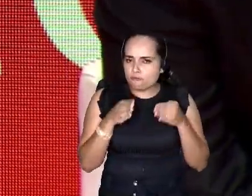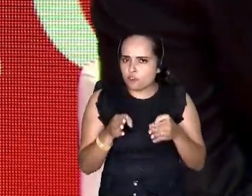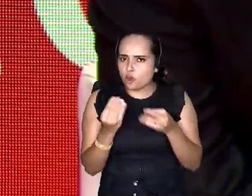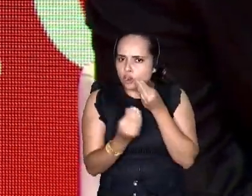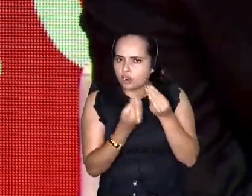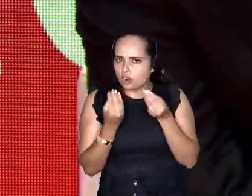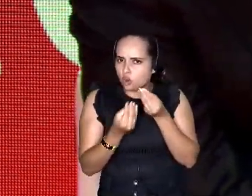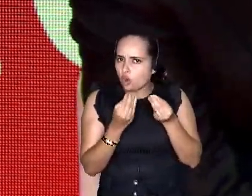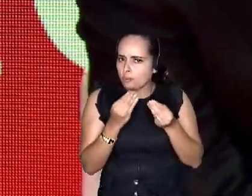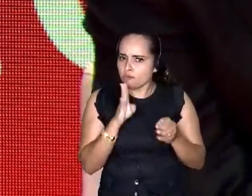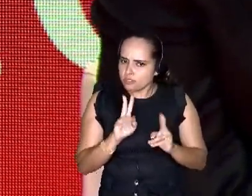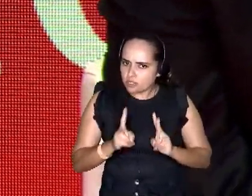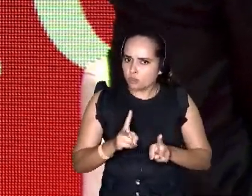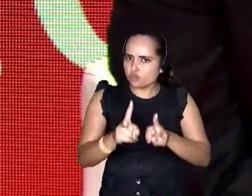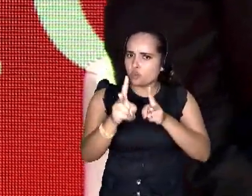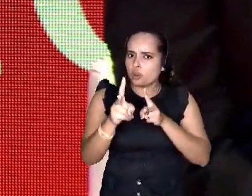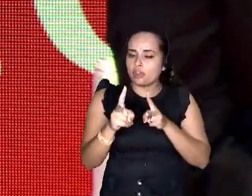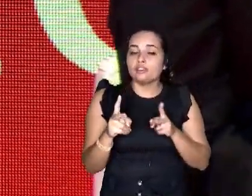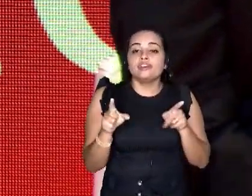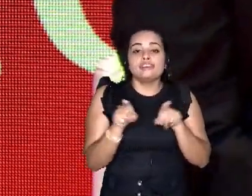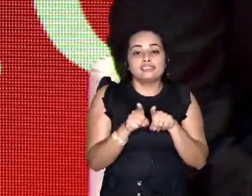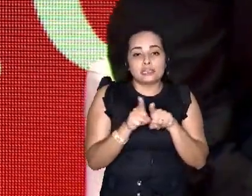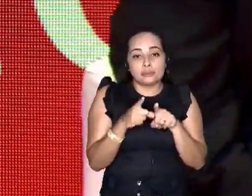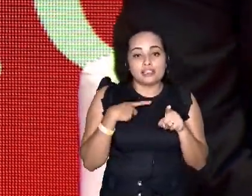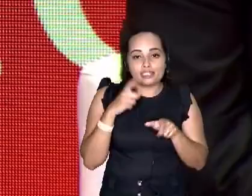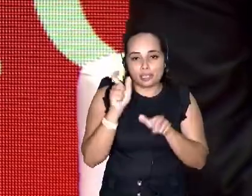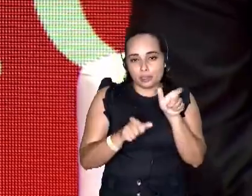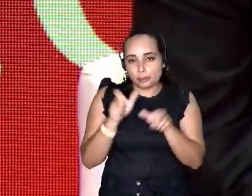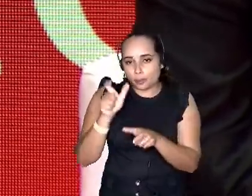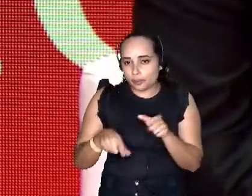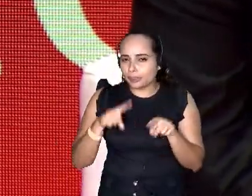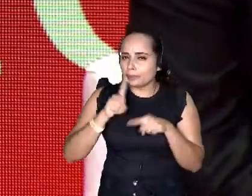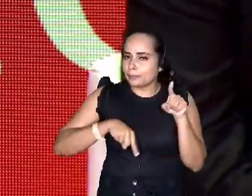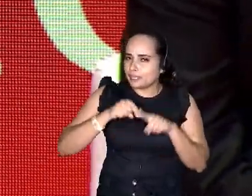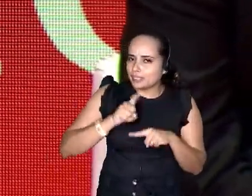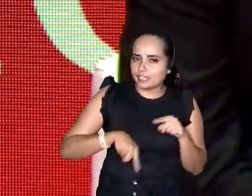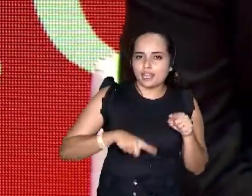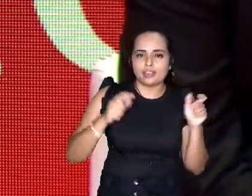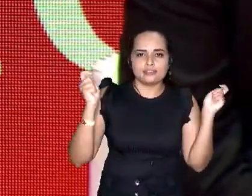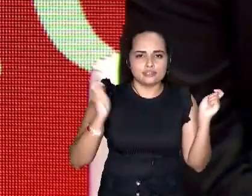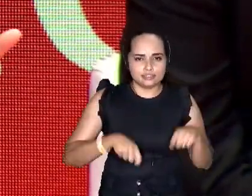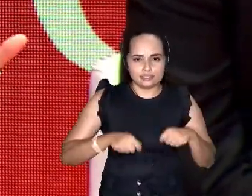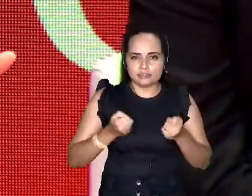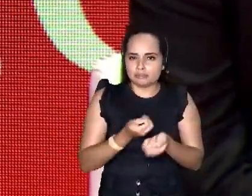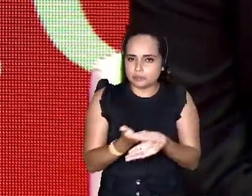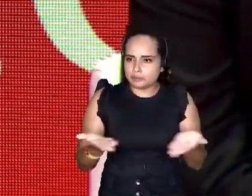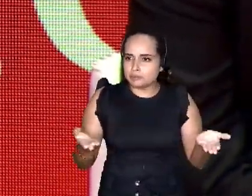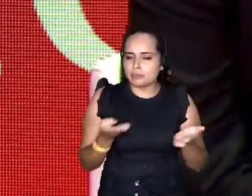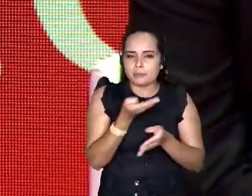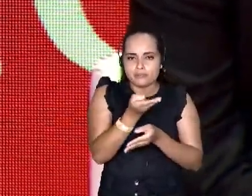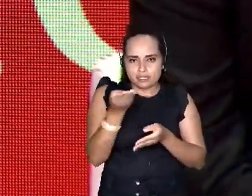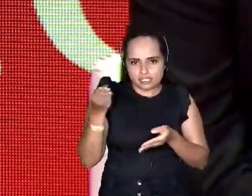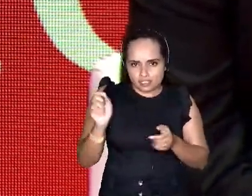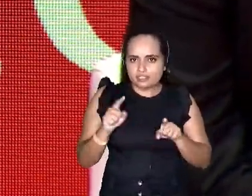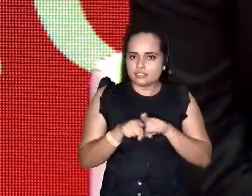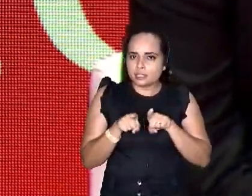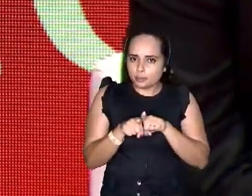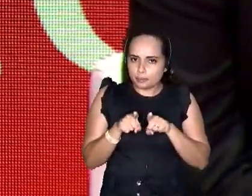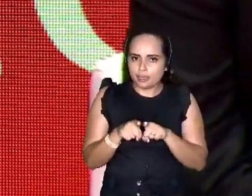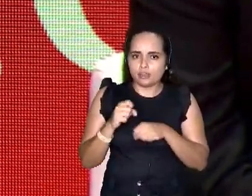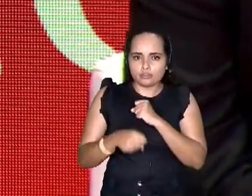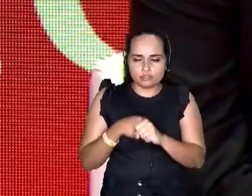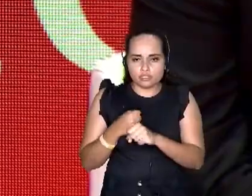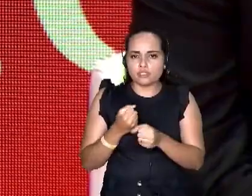We have these techniques, we have templates, we have materials that we can make available to you. We have, for example, we developed a few years ago the OECD